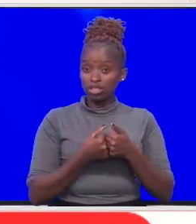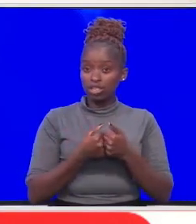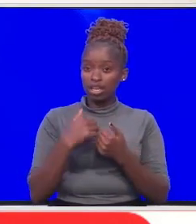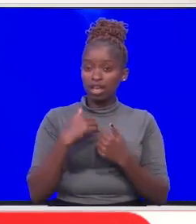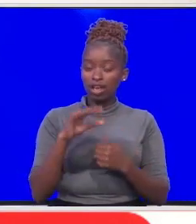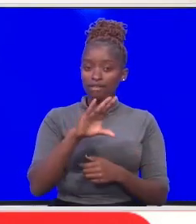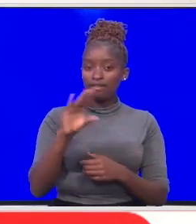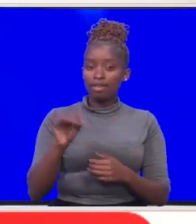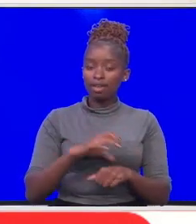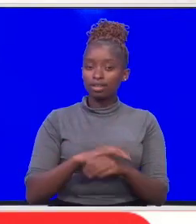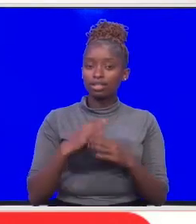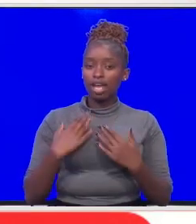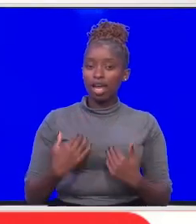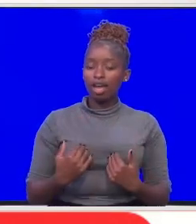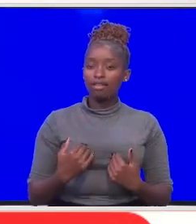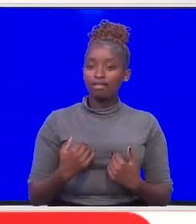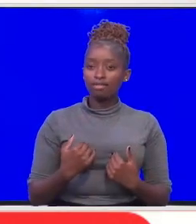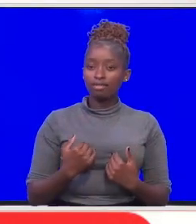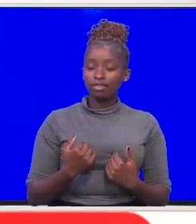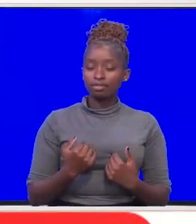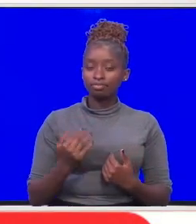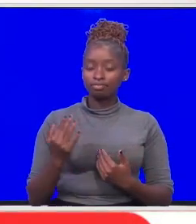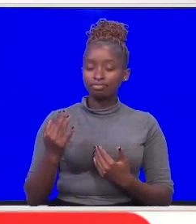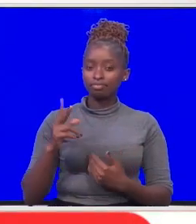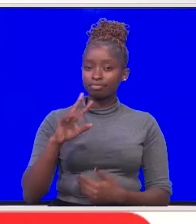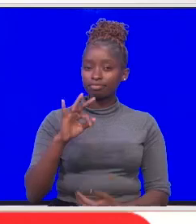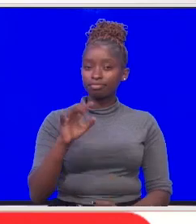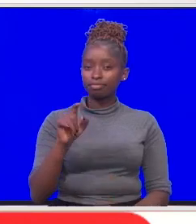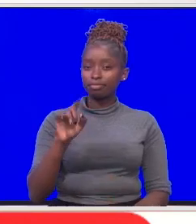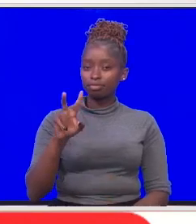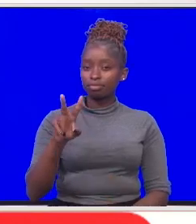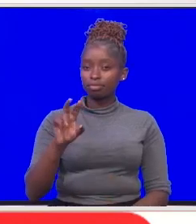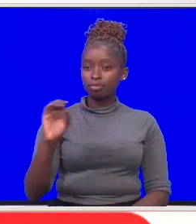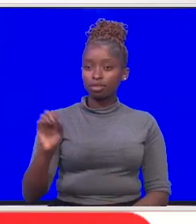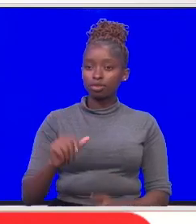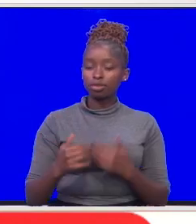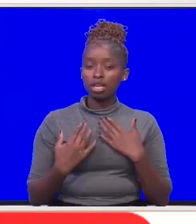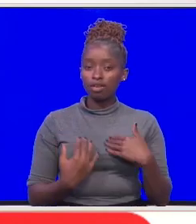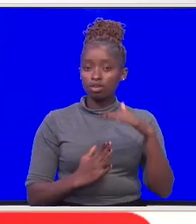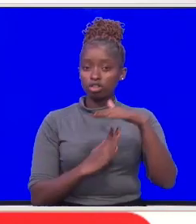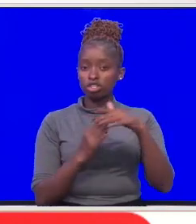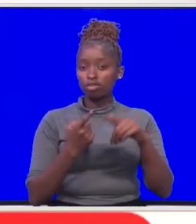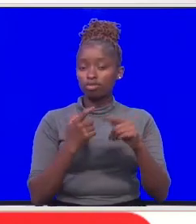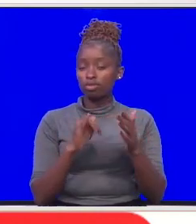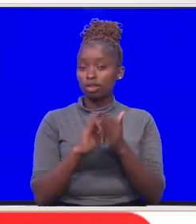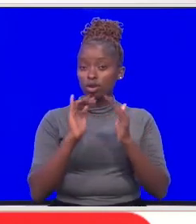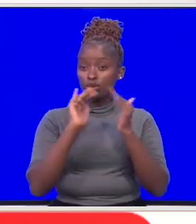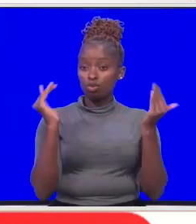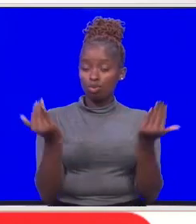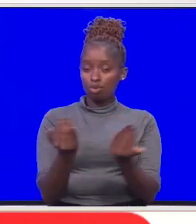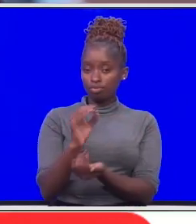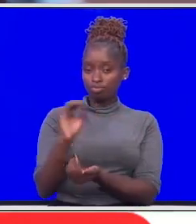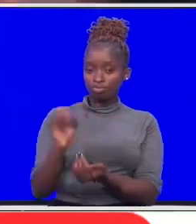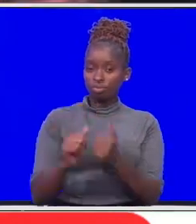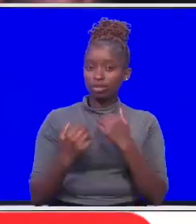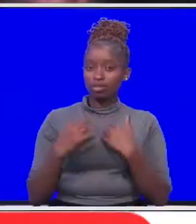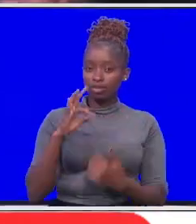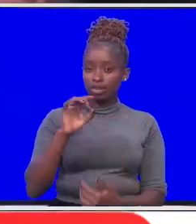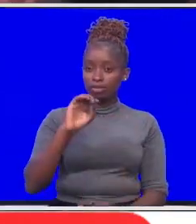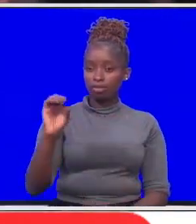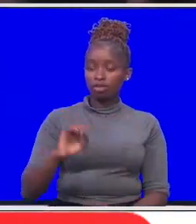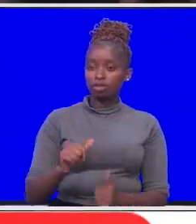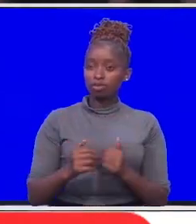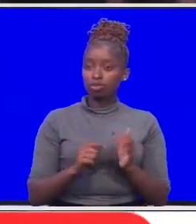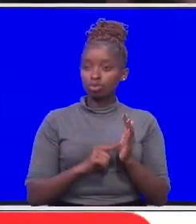rate of 3.2% in 2023, which was above the global average of 3%, showing resilience amid multiple crises in the